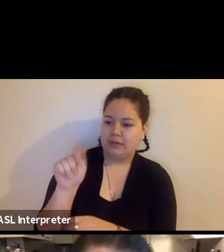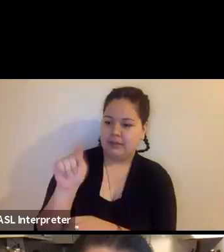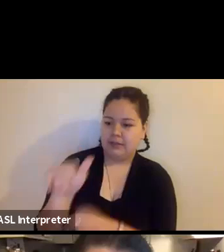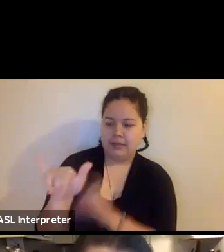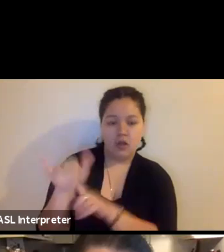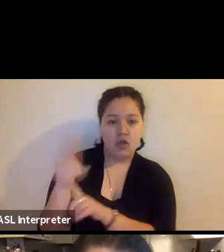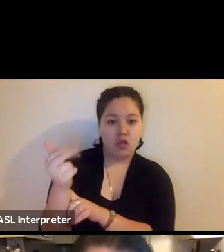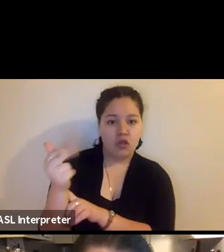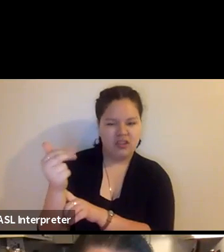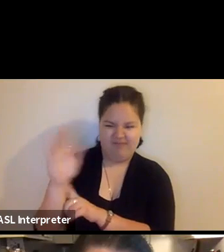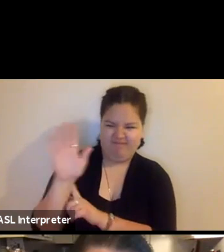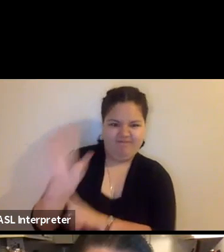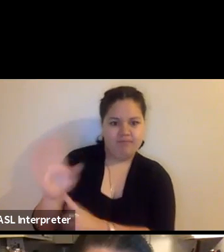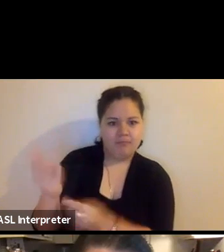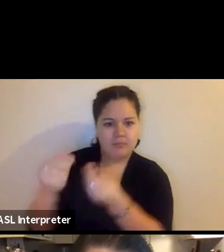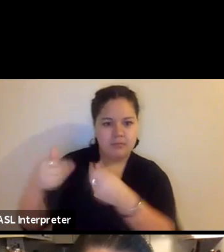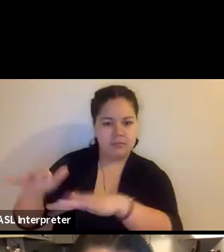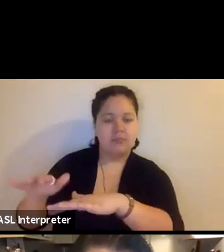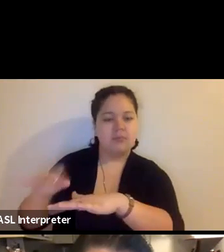Treaty 13 territory.